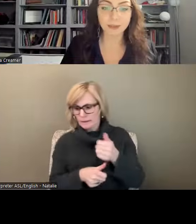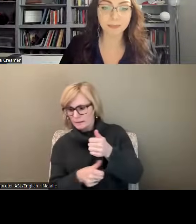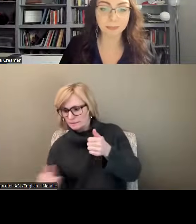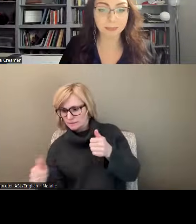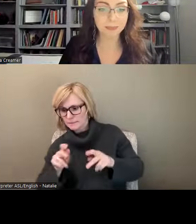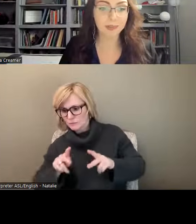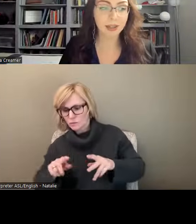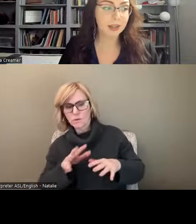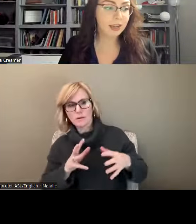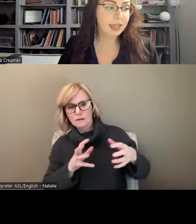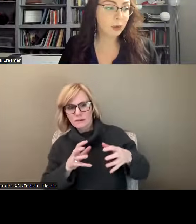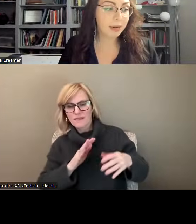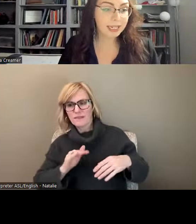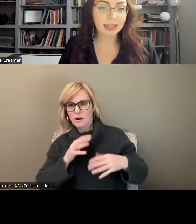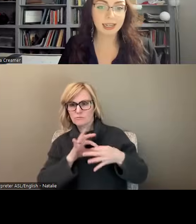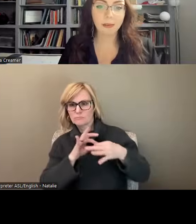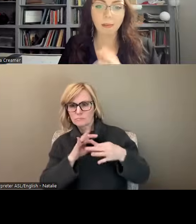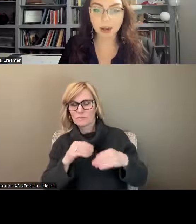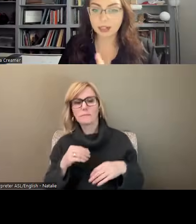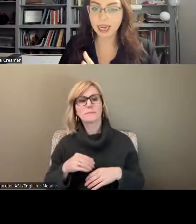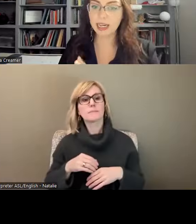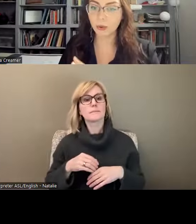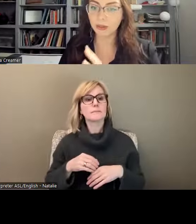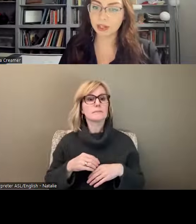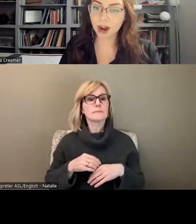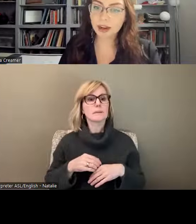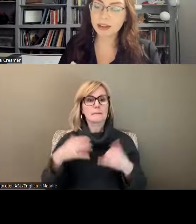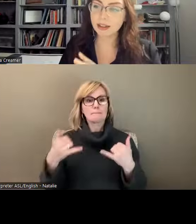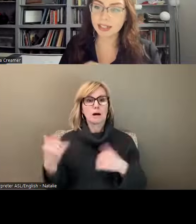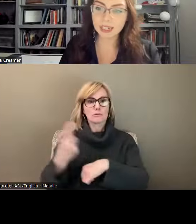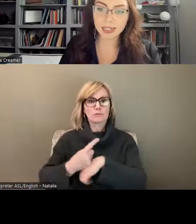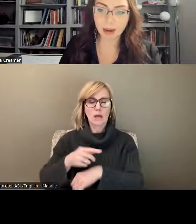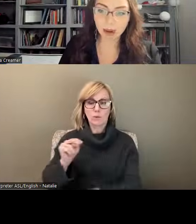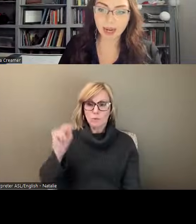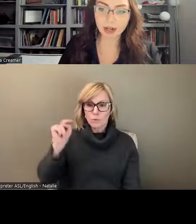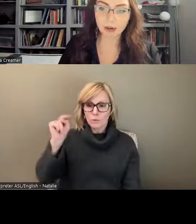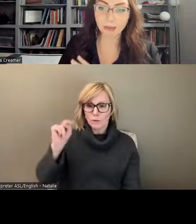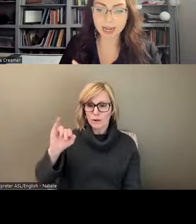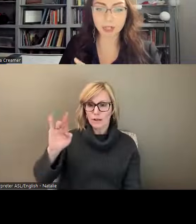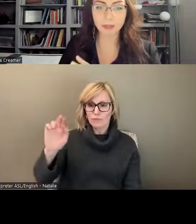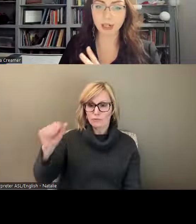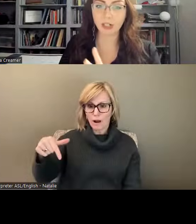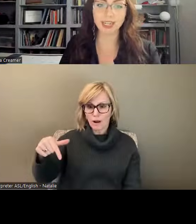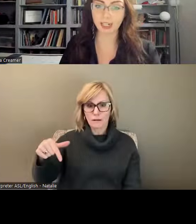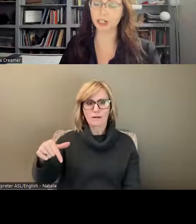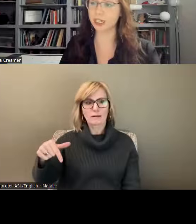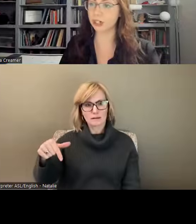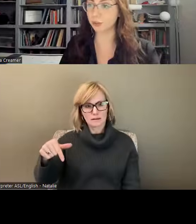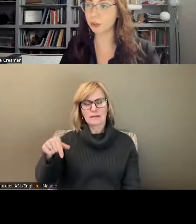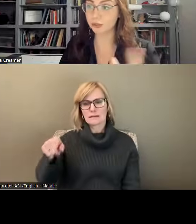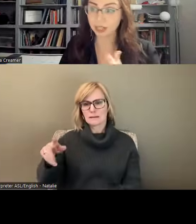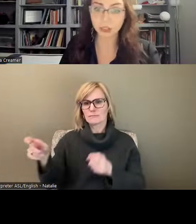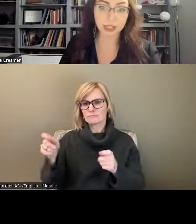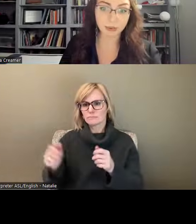individual level. So based in modern day northern Iraq, the Assyrian Empire reigned over much of the ancient Near